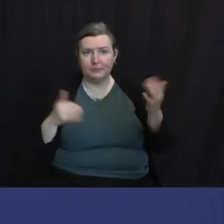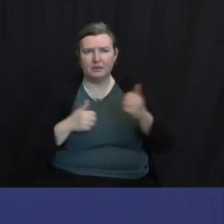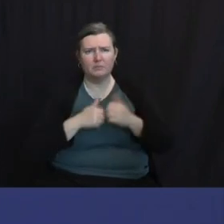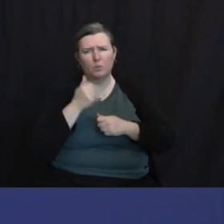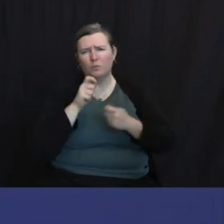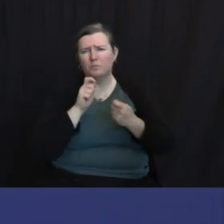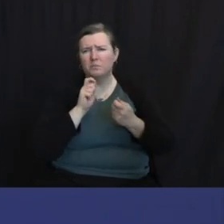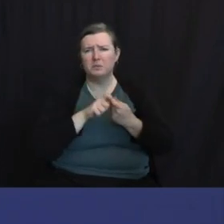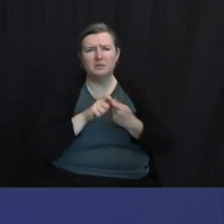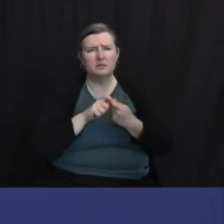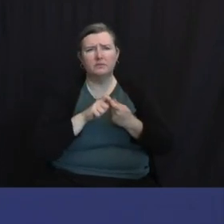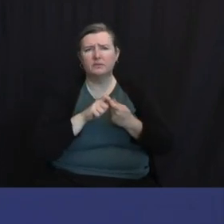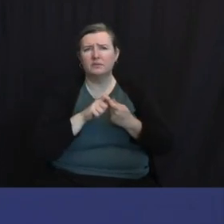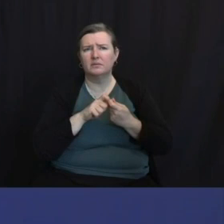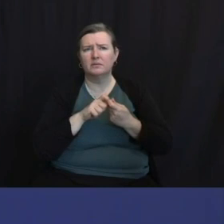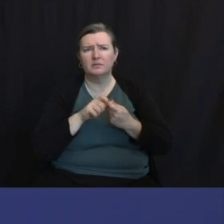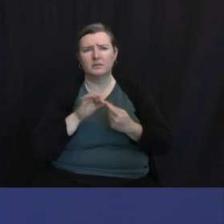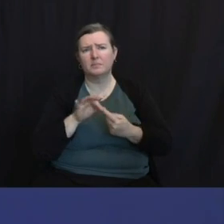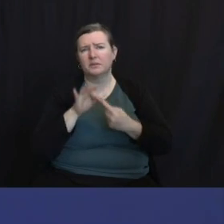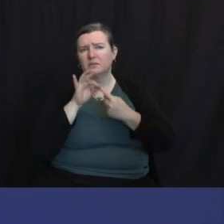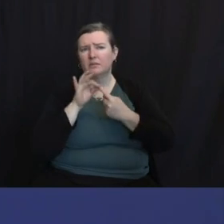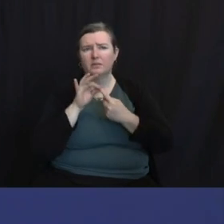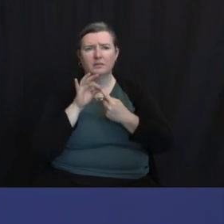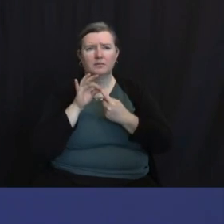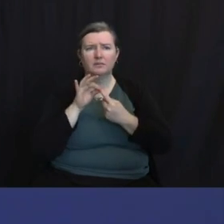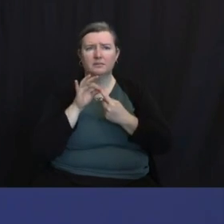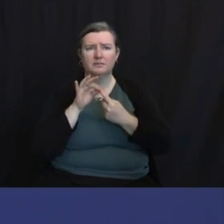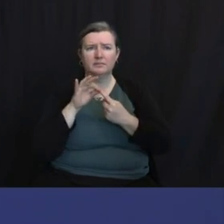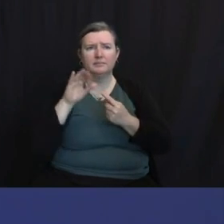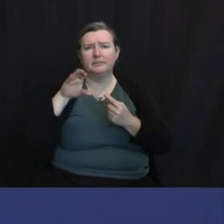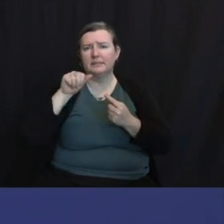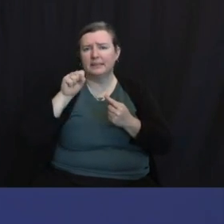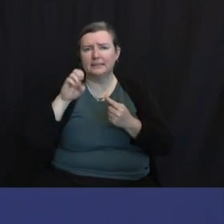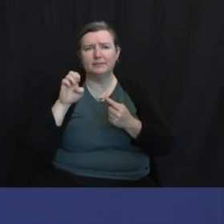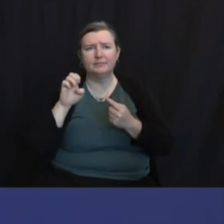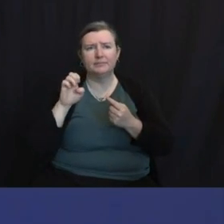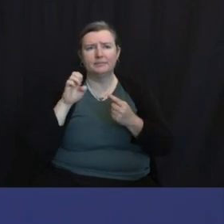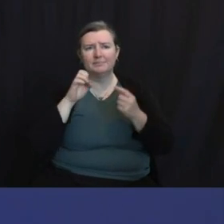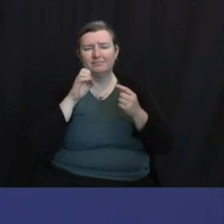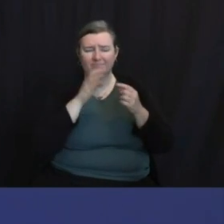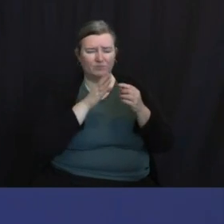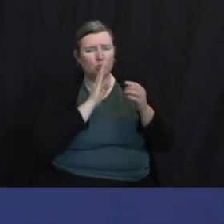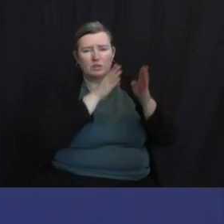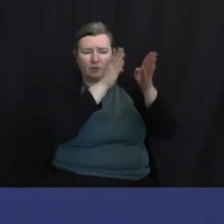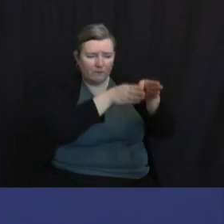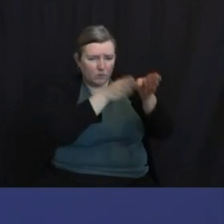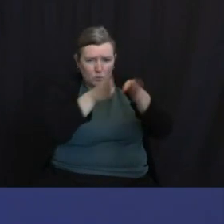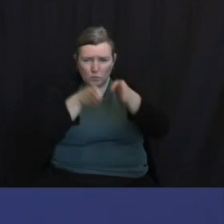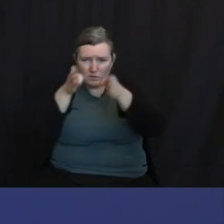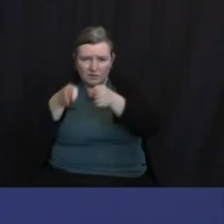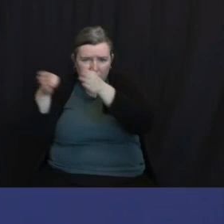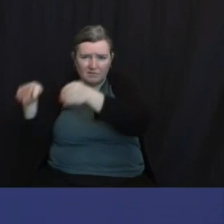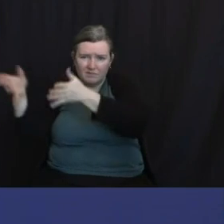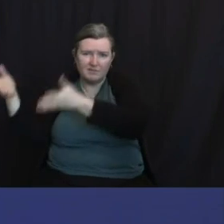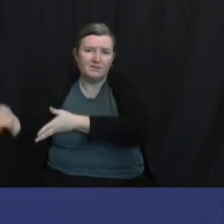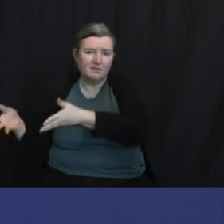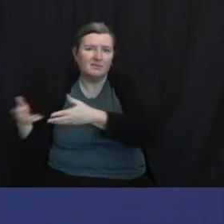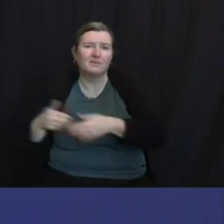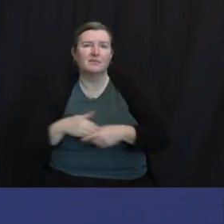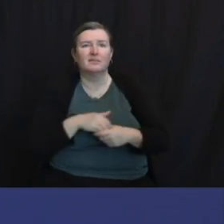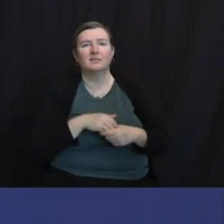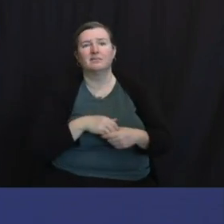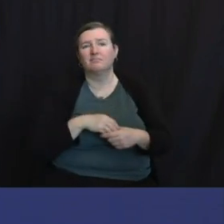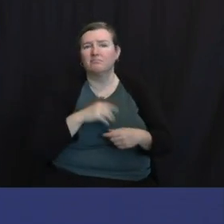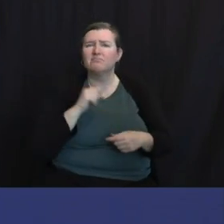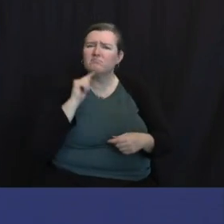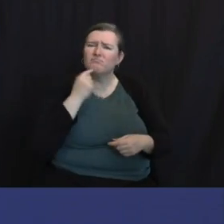cases to the individual's circumstance. And so I would repeat that. And so I know we take that very seriously. I know the commissioner is taking